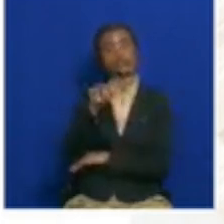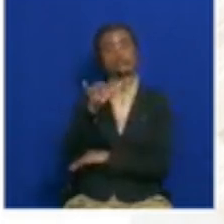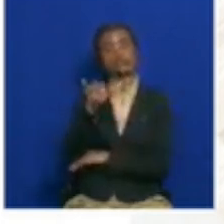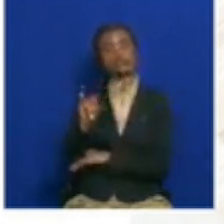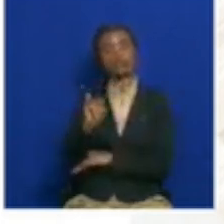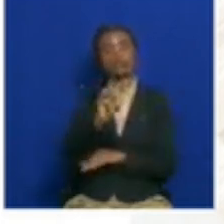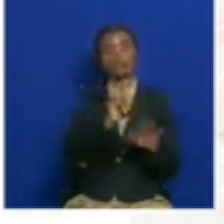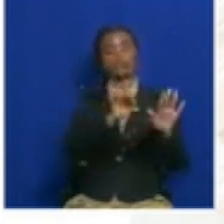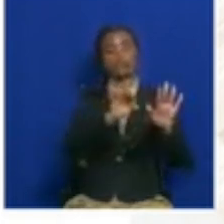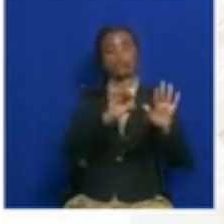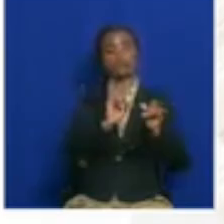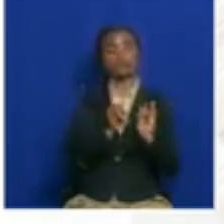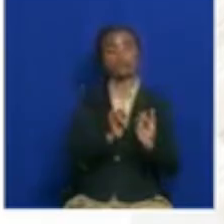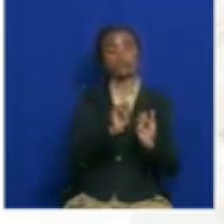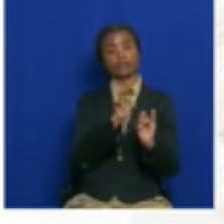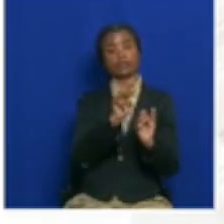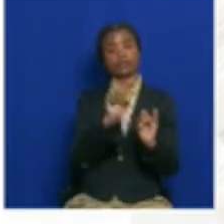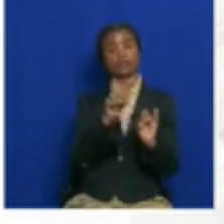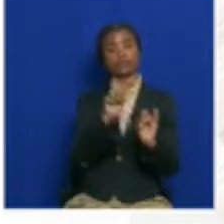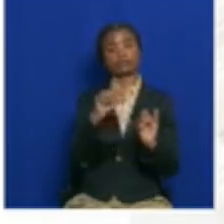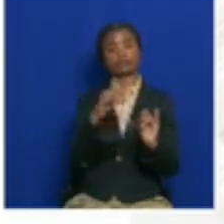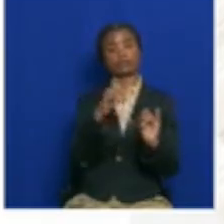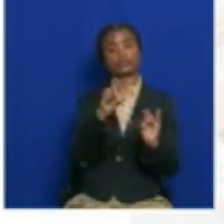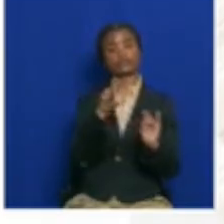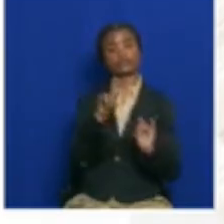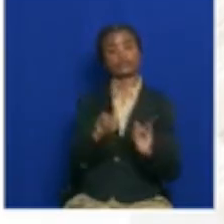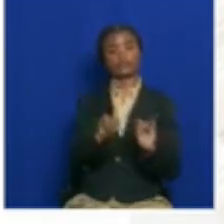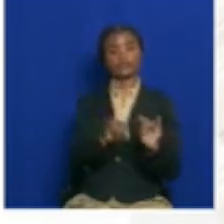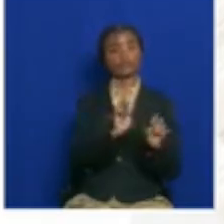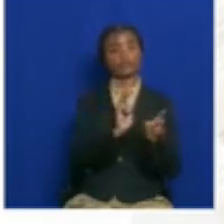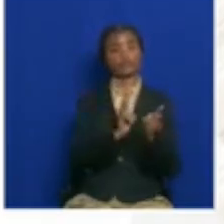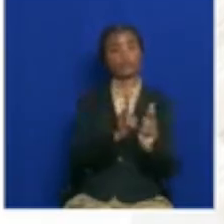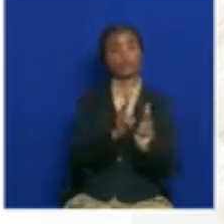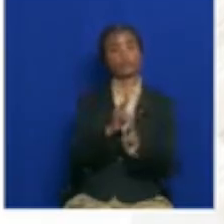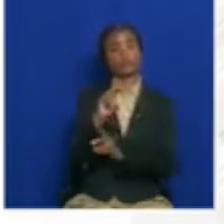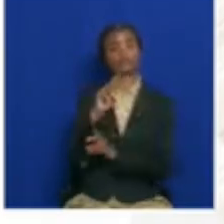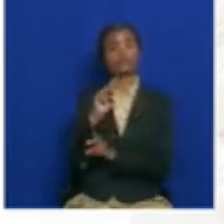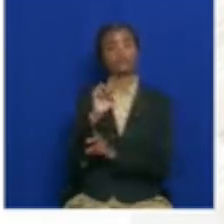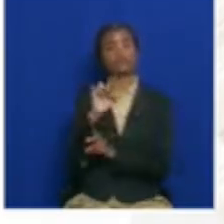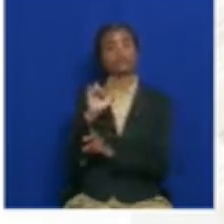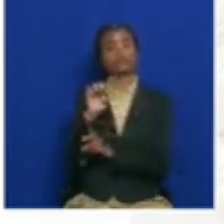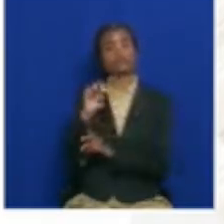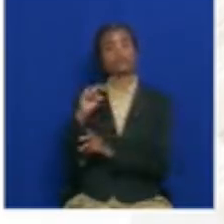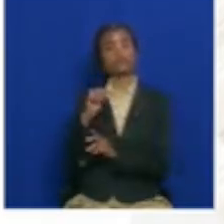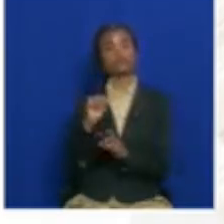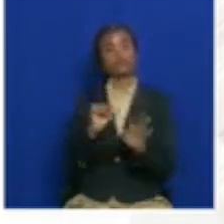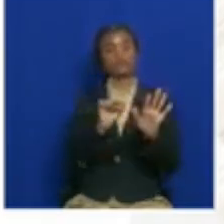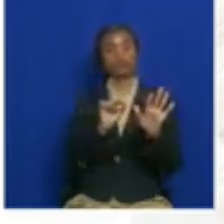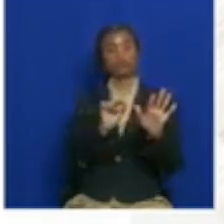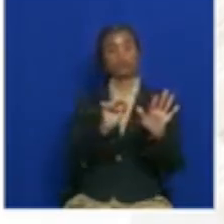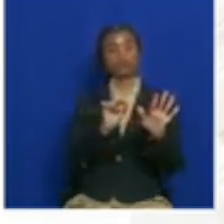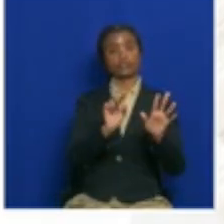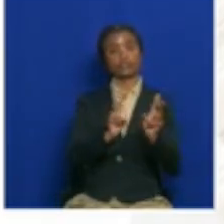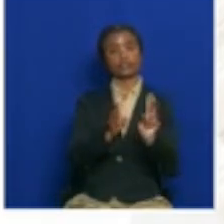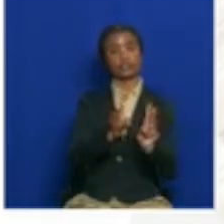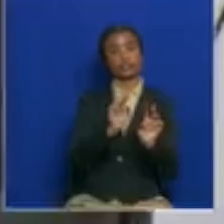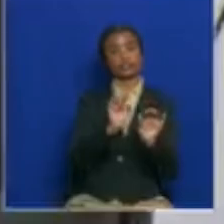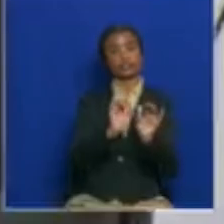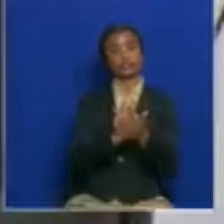Nehemiah Maleka, Captain Brian Neville Cartwright, and Major General Busisiwe Precious Temba.